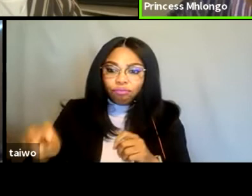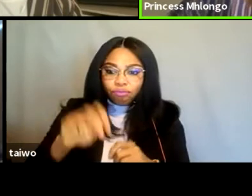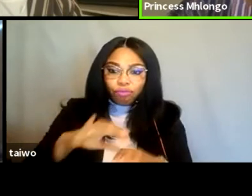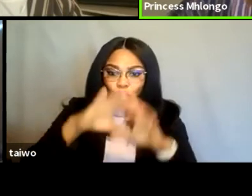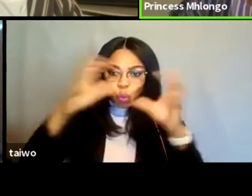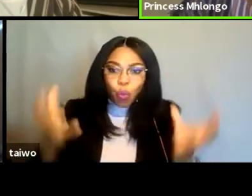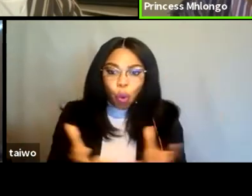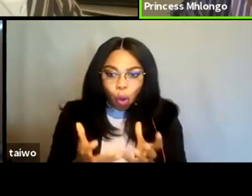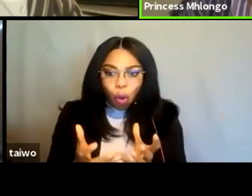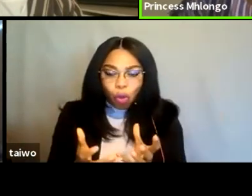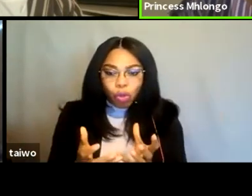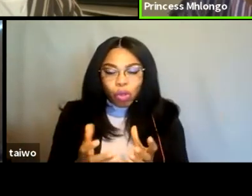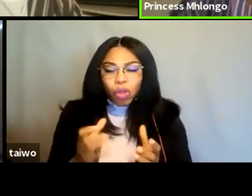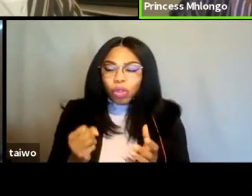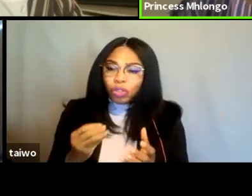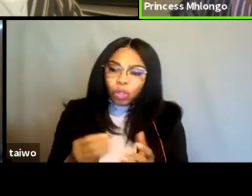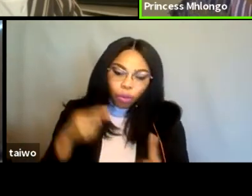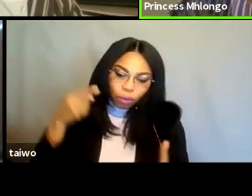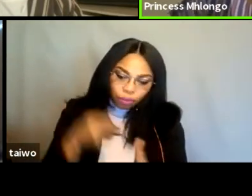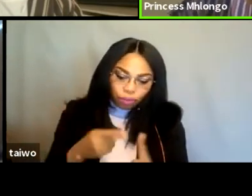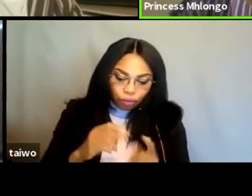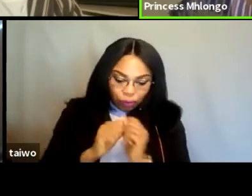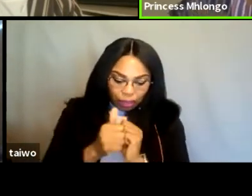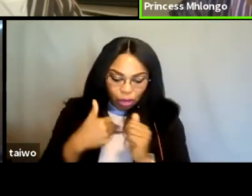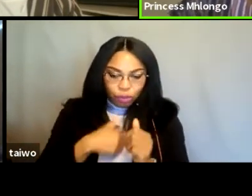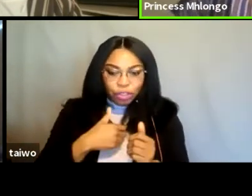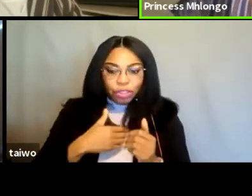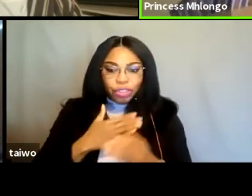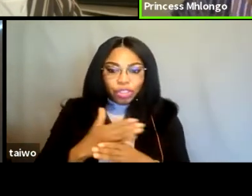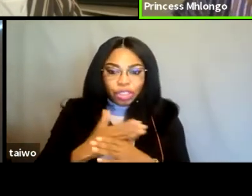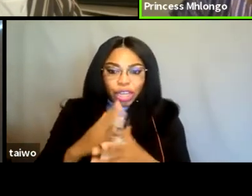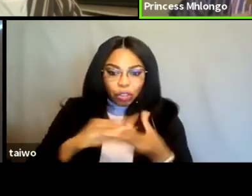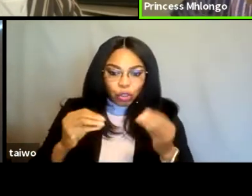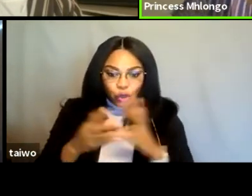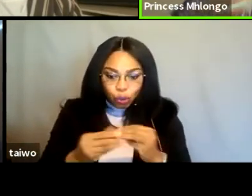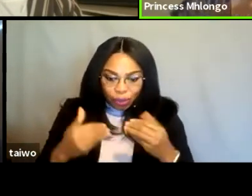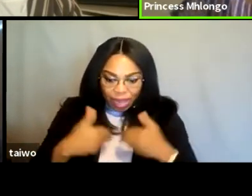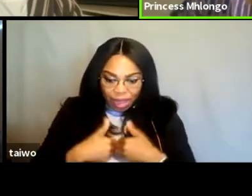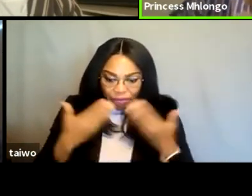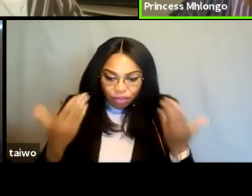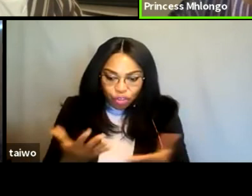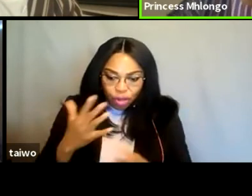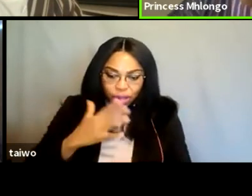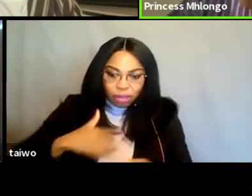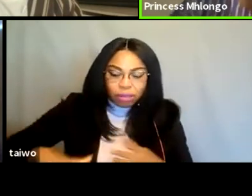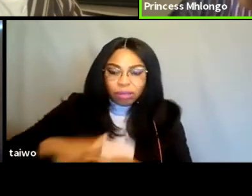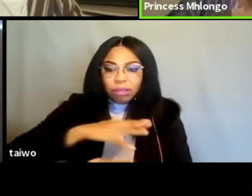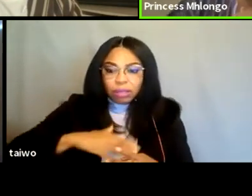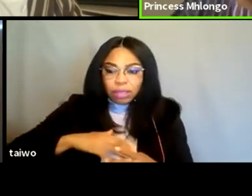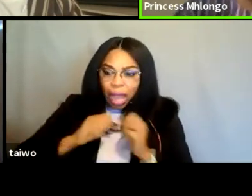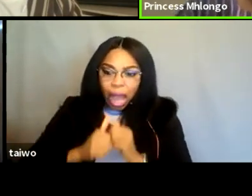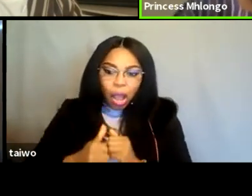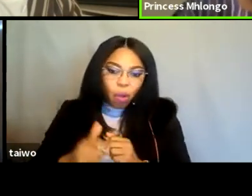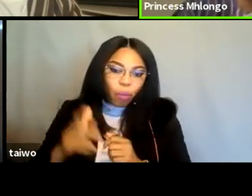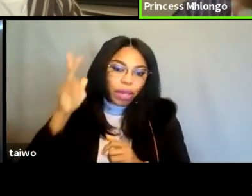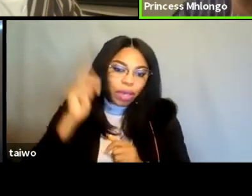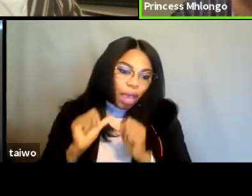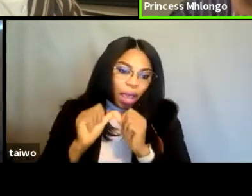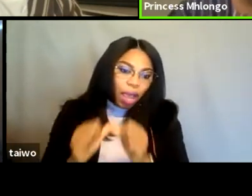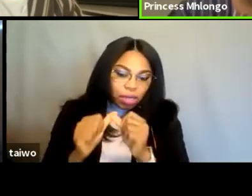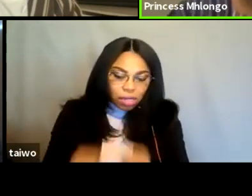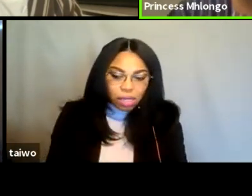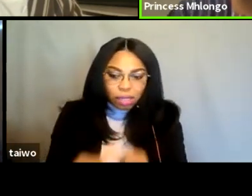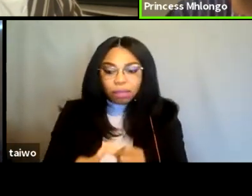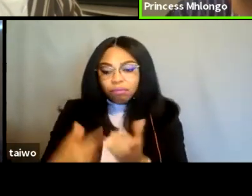just about how do we share, you know, the stories that exist amongst us? How do we constantly hear and